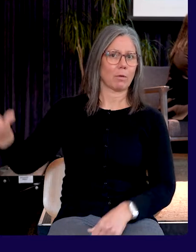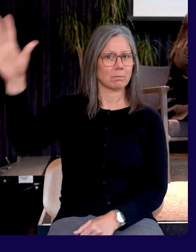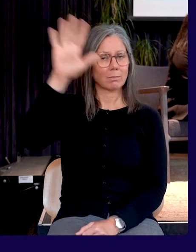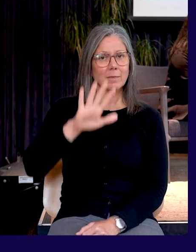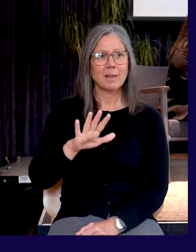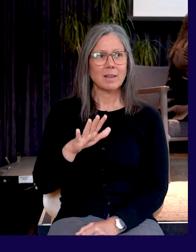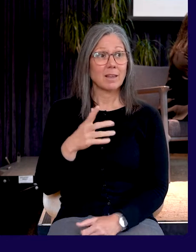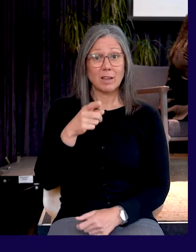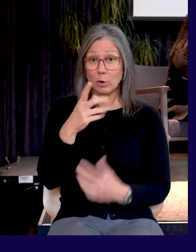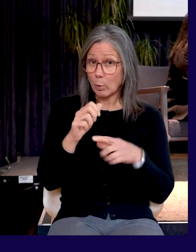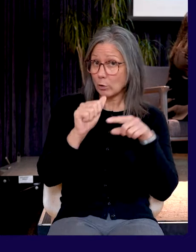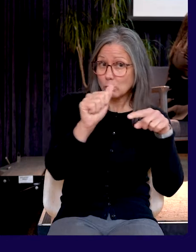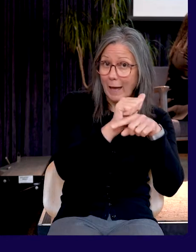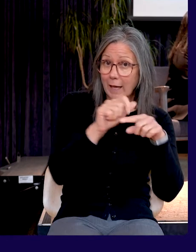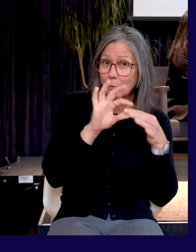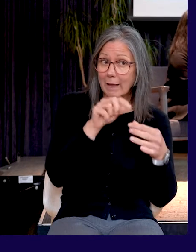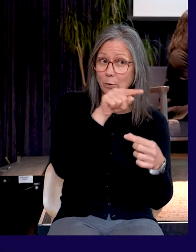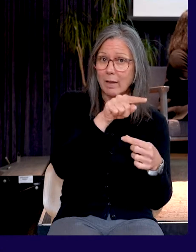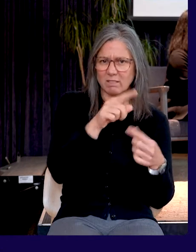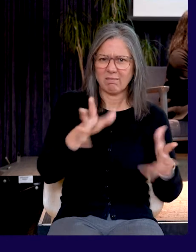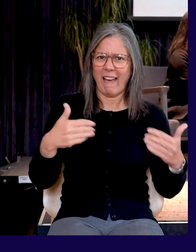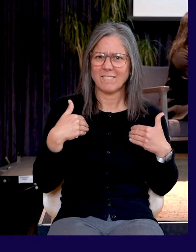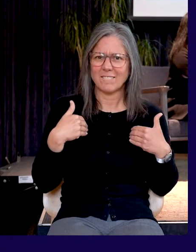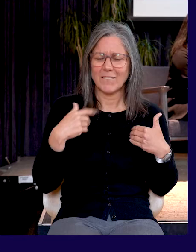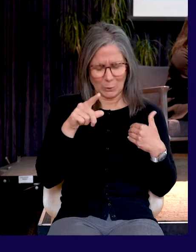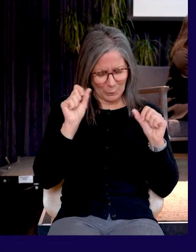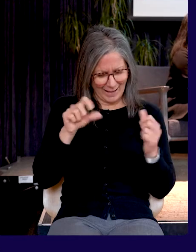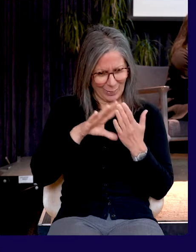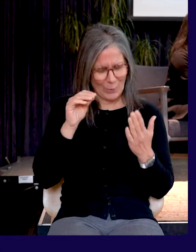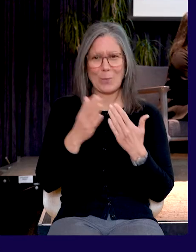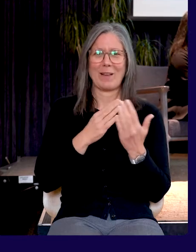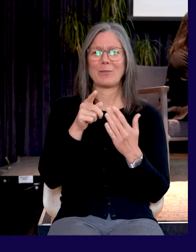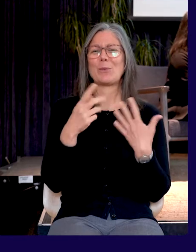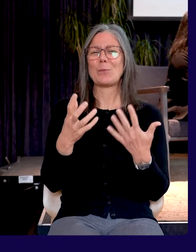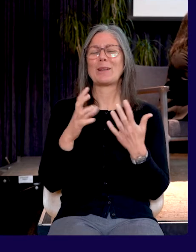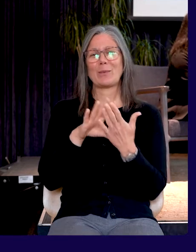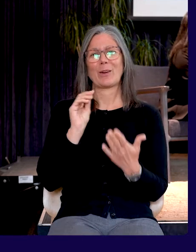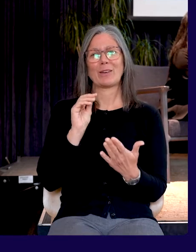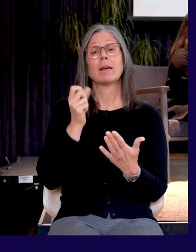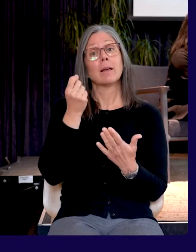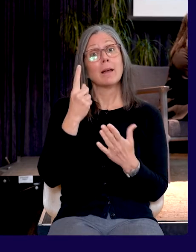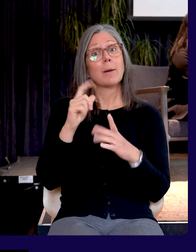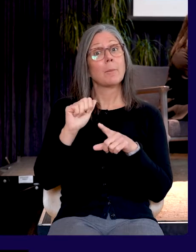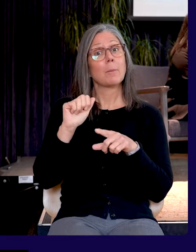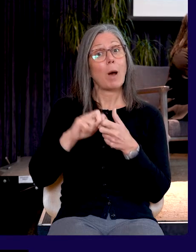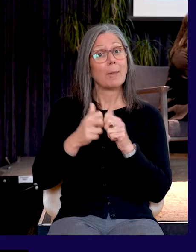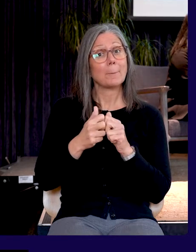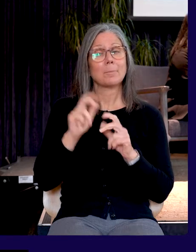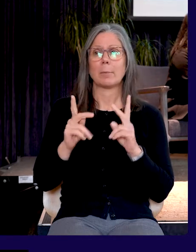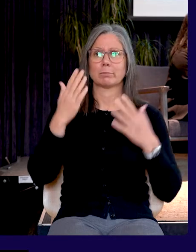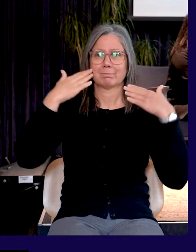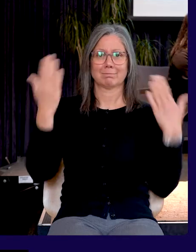programs, you want to train on something, it exists. You can learn anything you want to learn. The problem is people